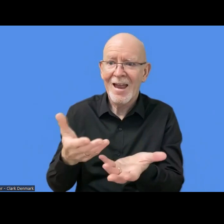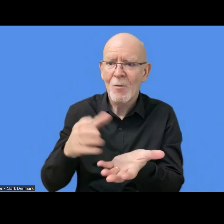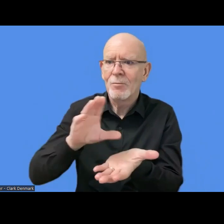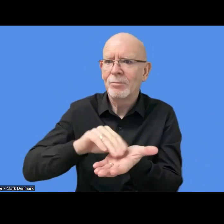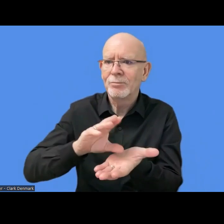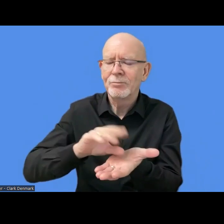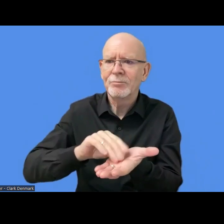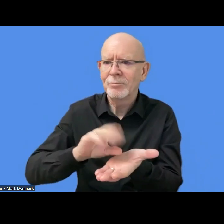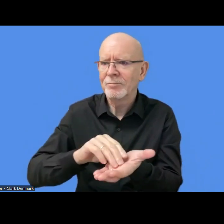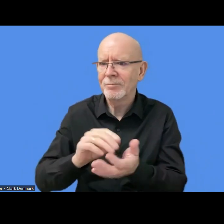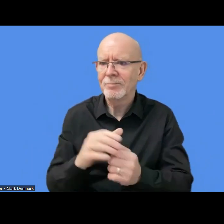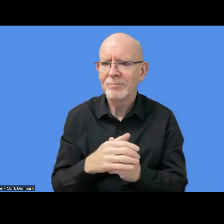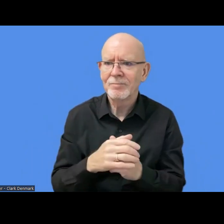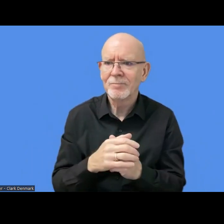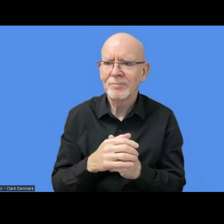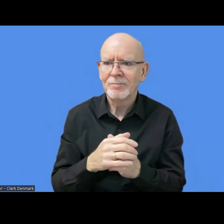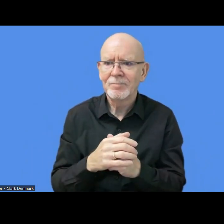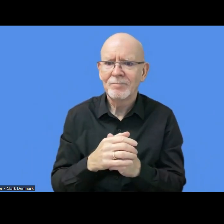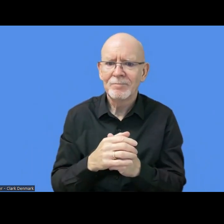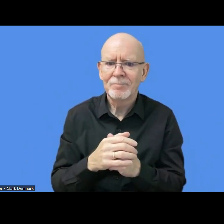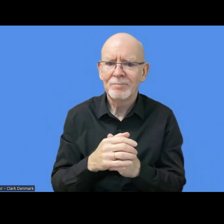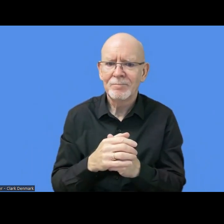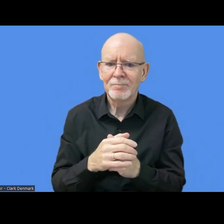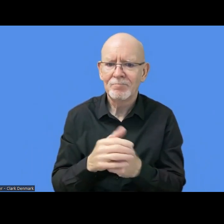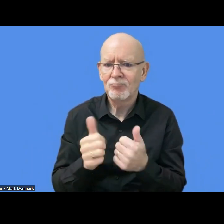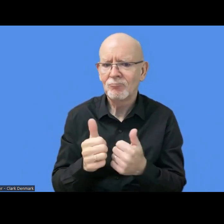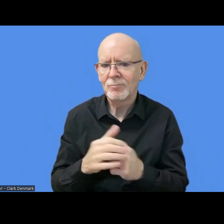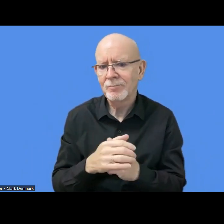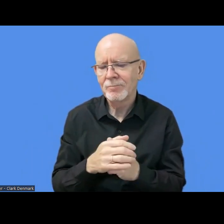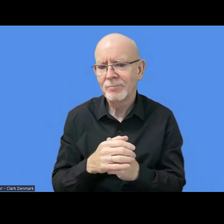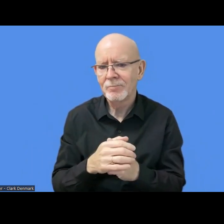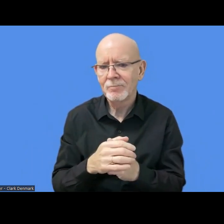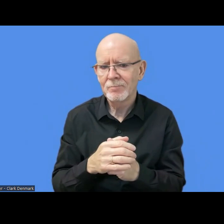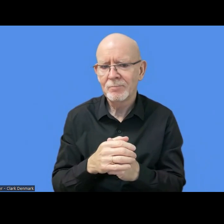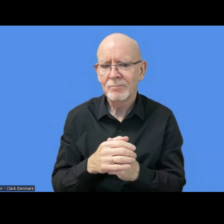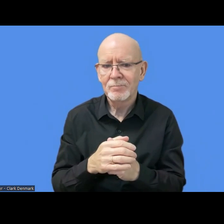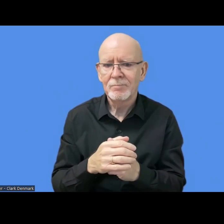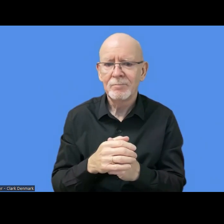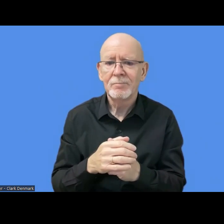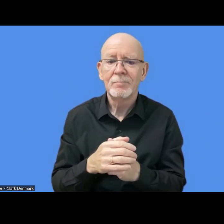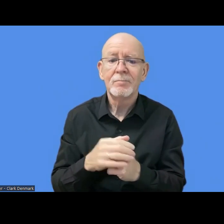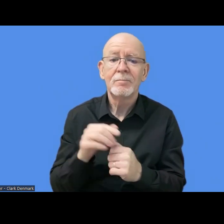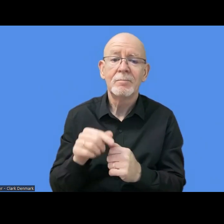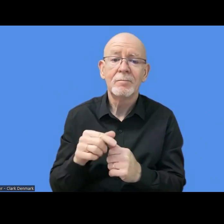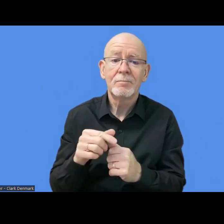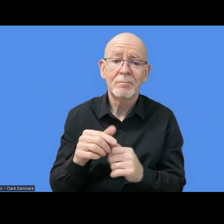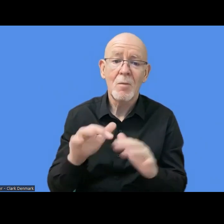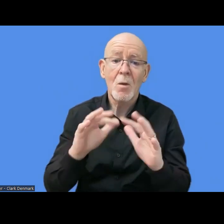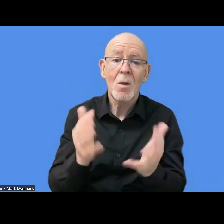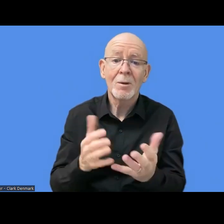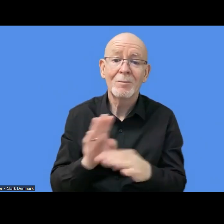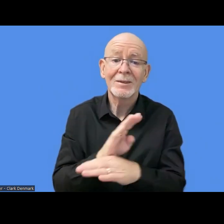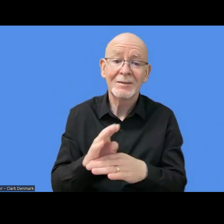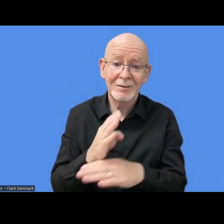also the YouTube channel of the ILO. Now, before we start, we have prepared a poll just to understand a little